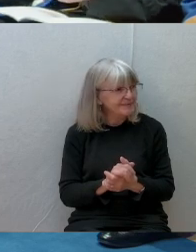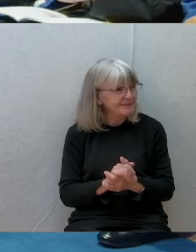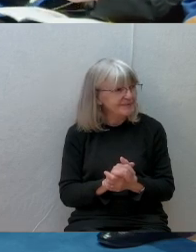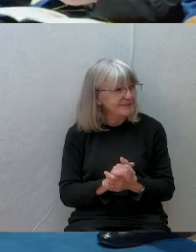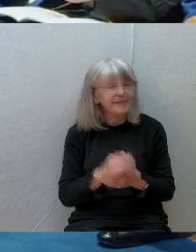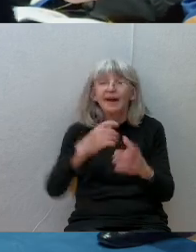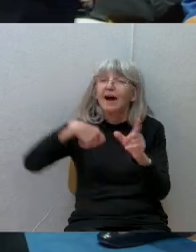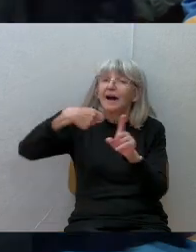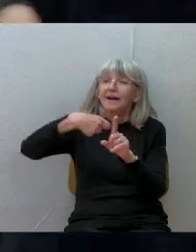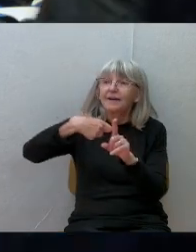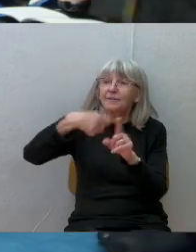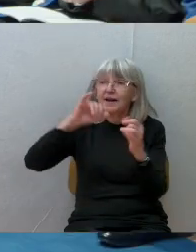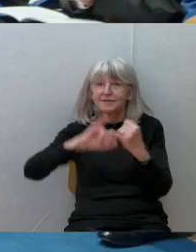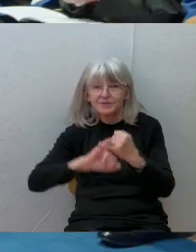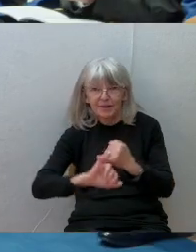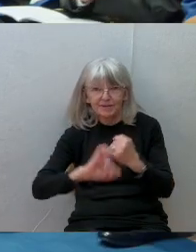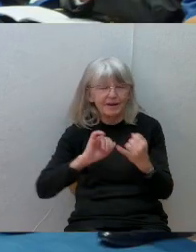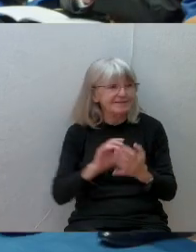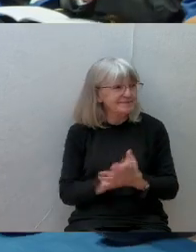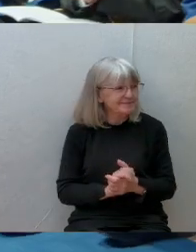Kariman Soliman.